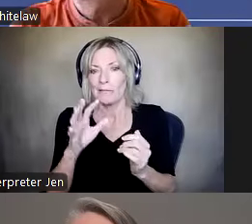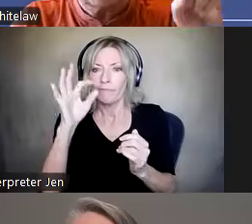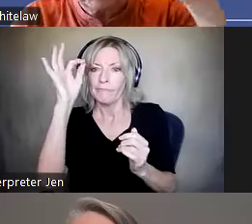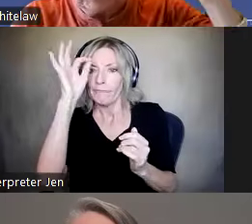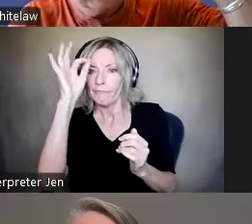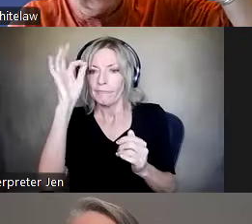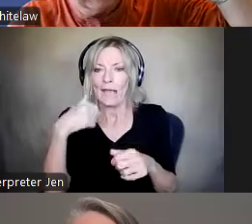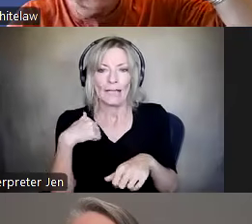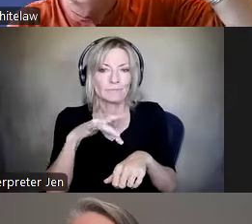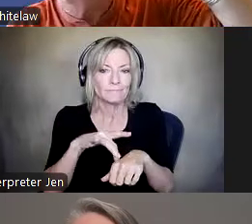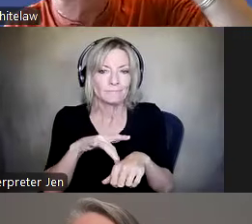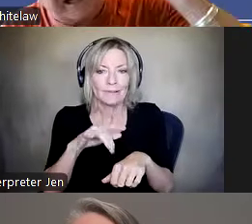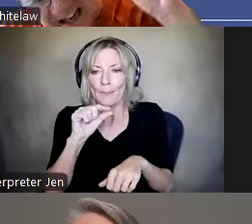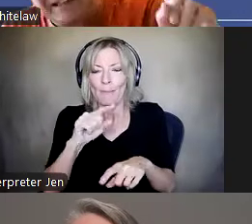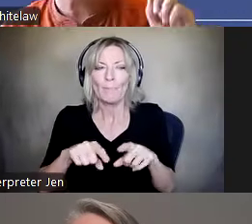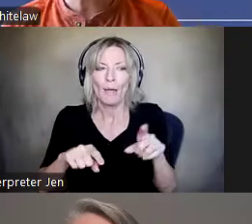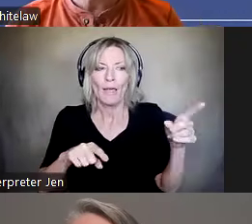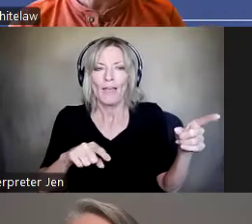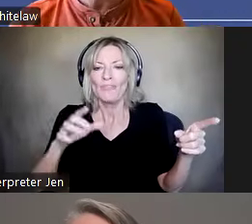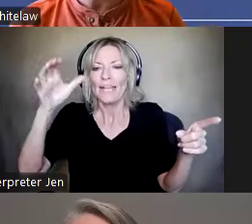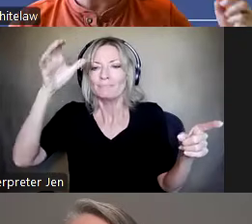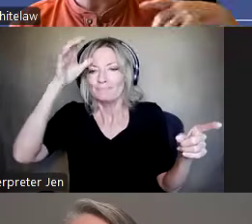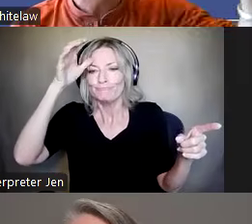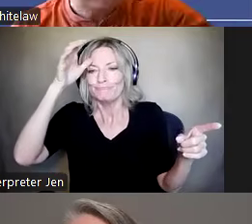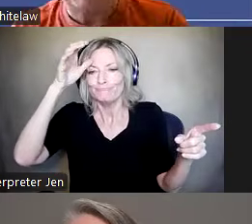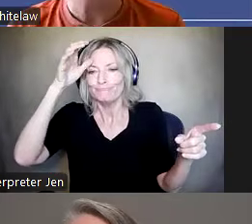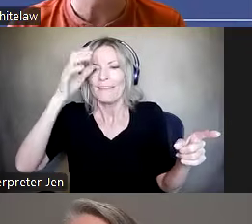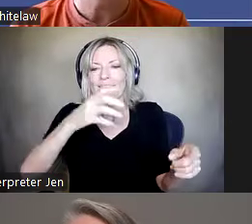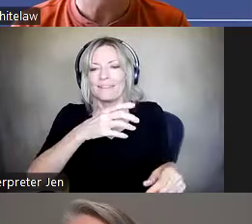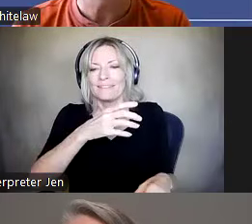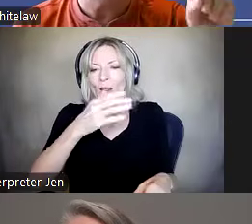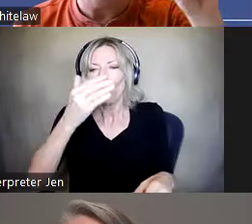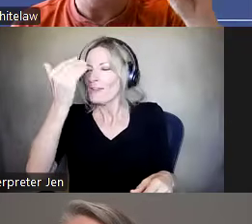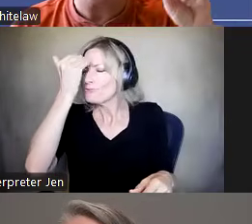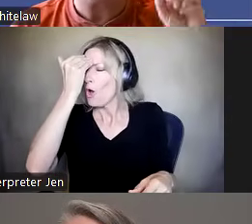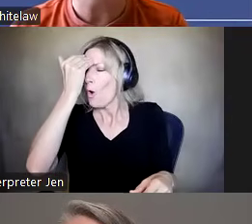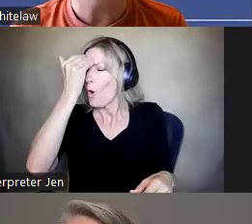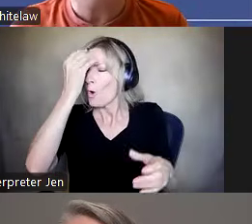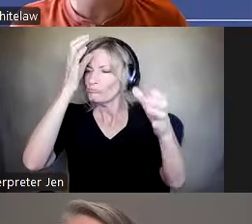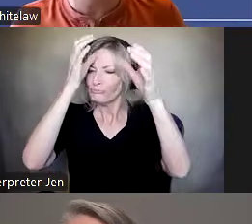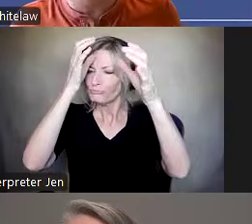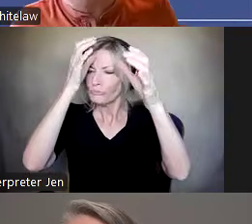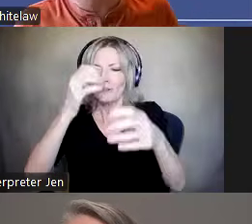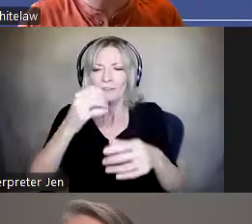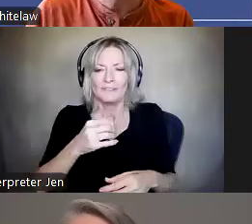in it. It is dialysis social workers and transplant social workers that you want to talk to about that.